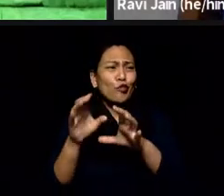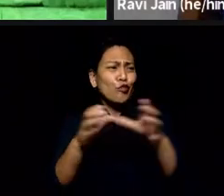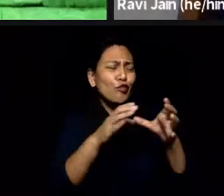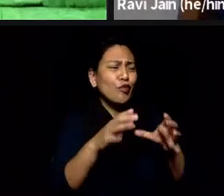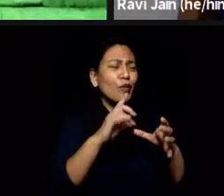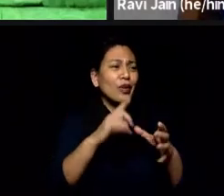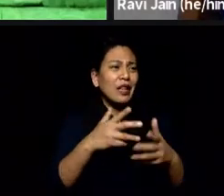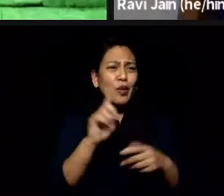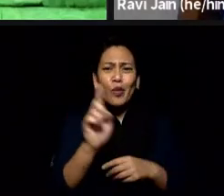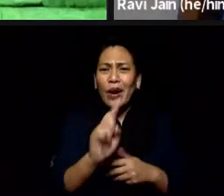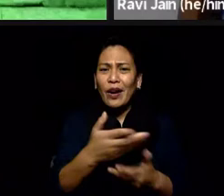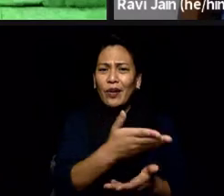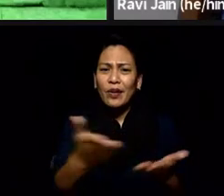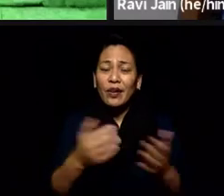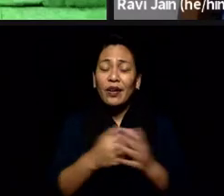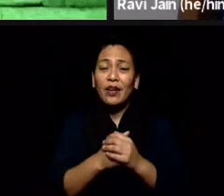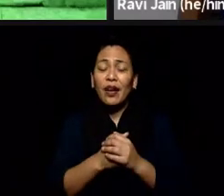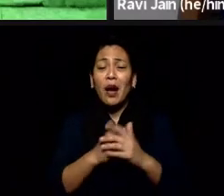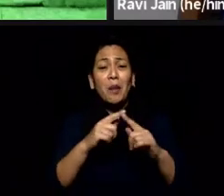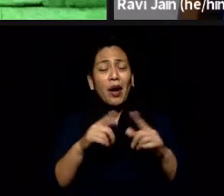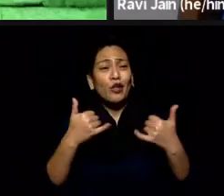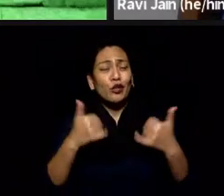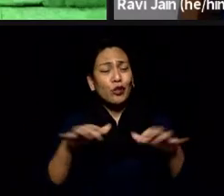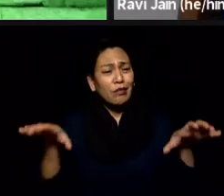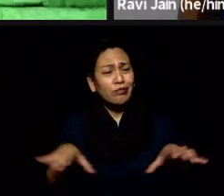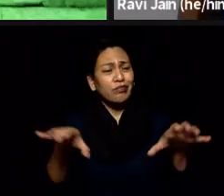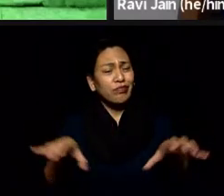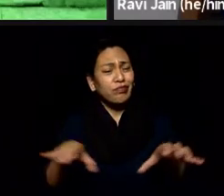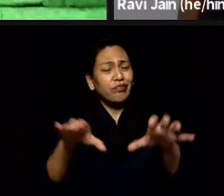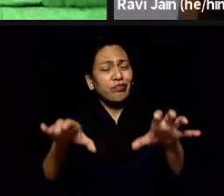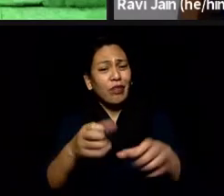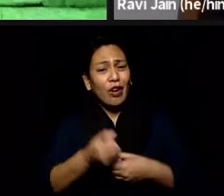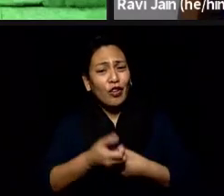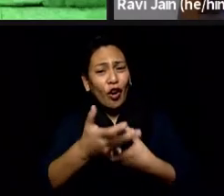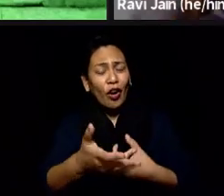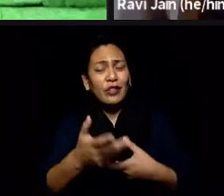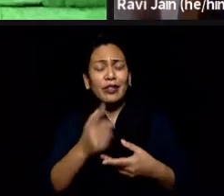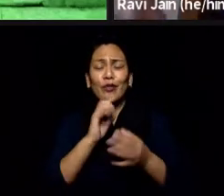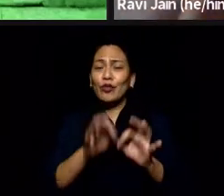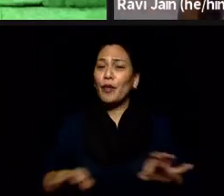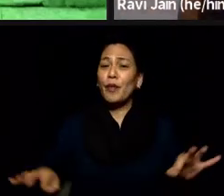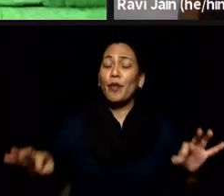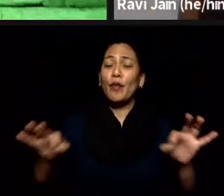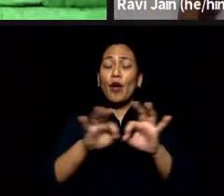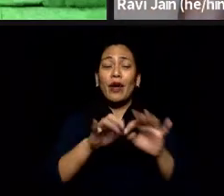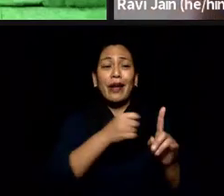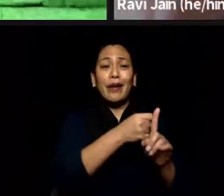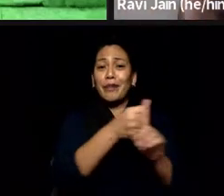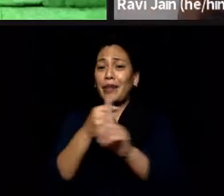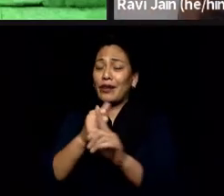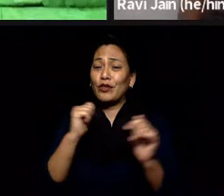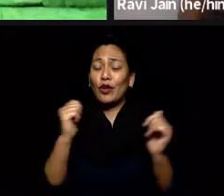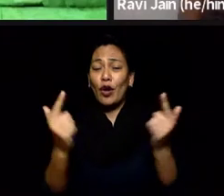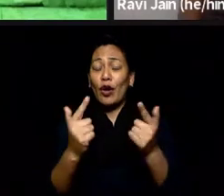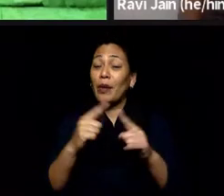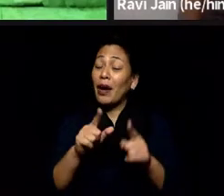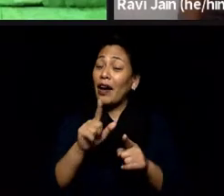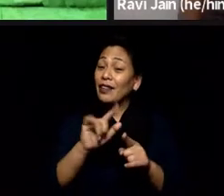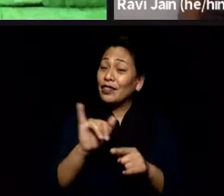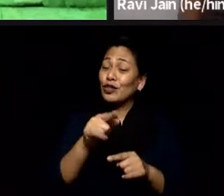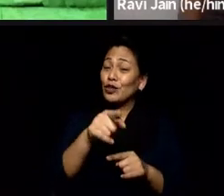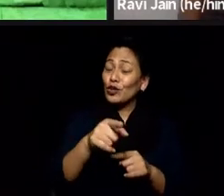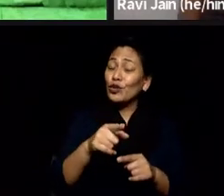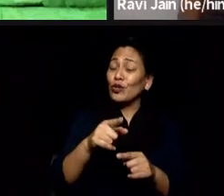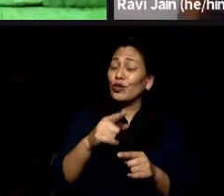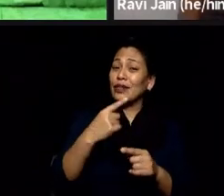it's good. Like they're mobilizing a cause and they're activating a cause, and it's an important one that affects all of us. But as you said at the beginning, it